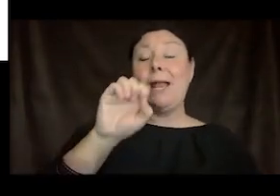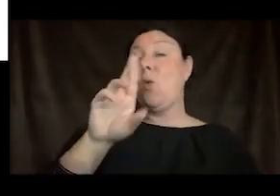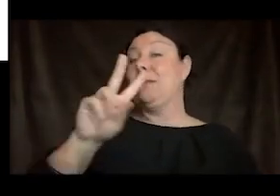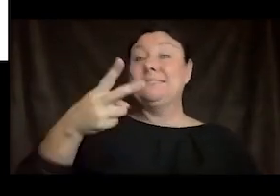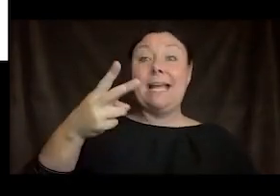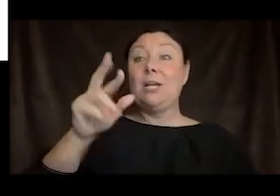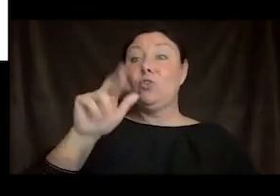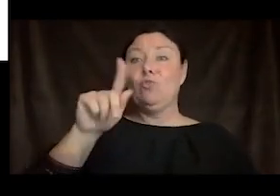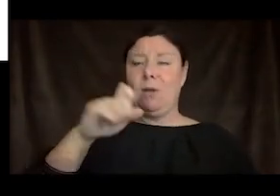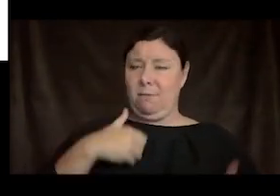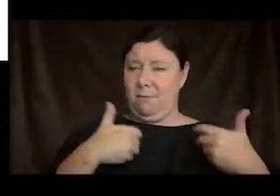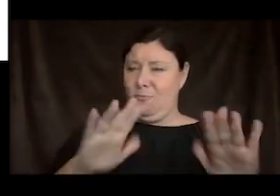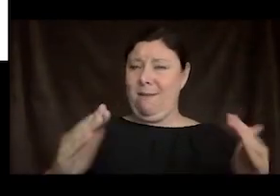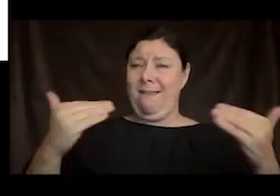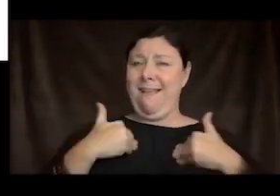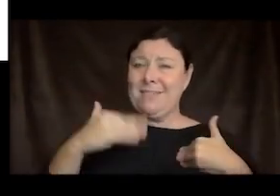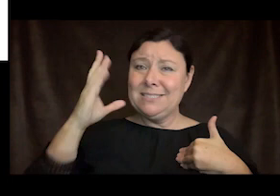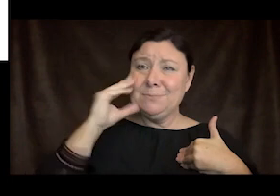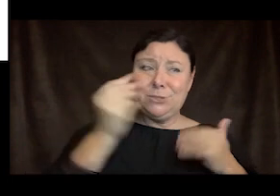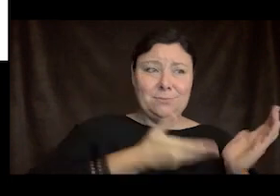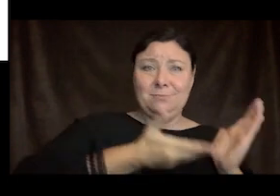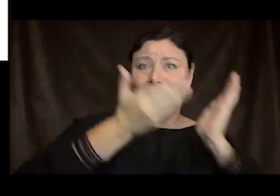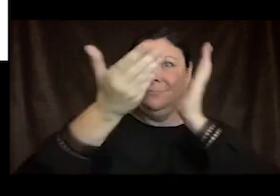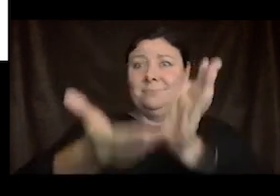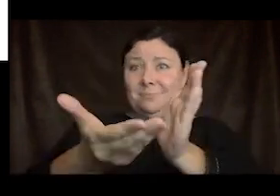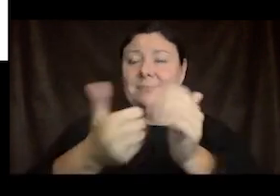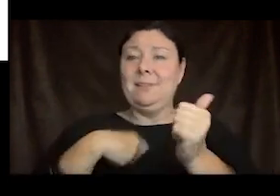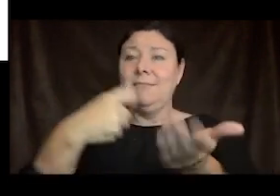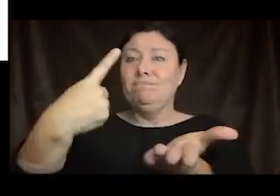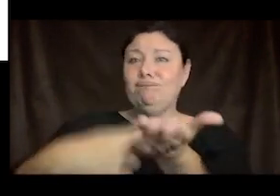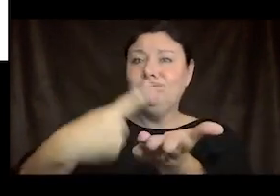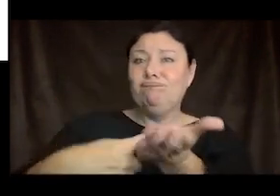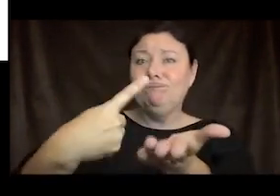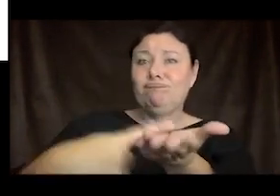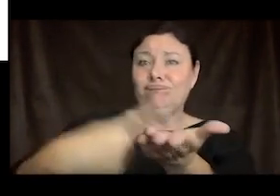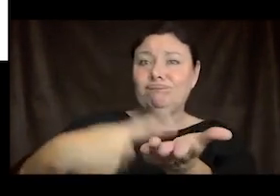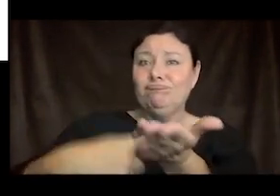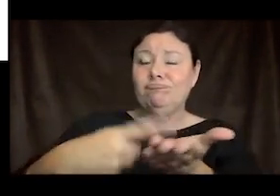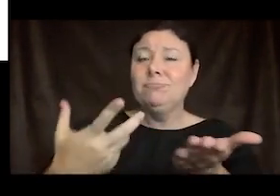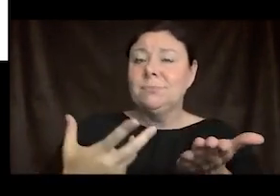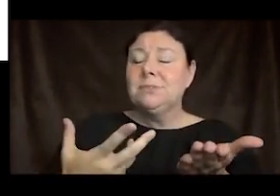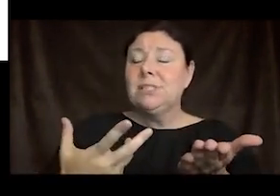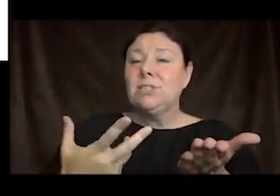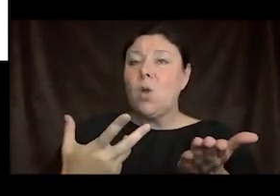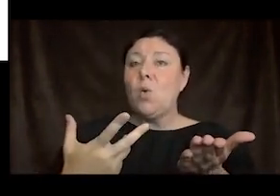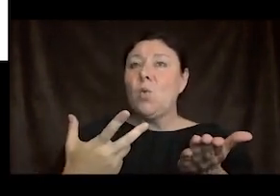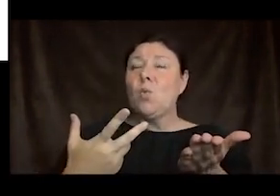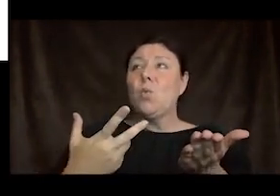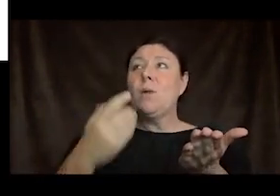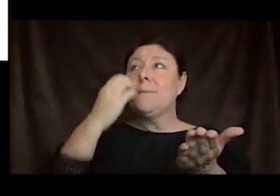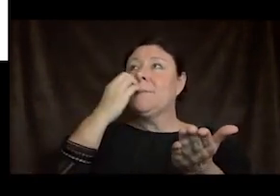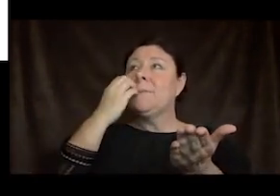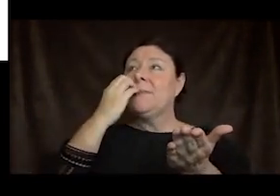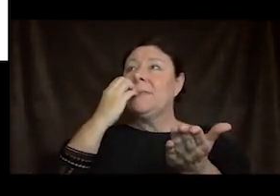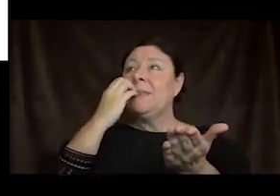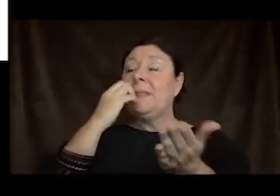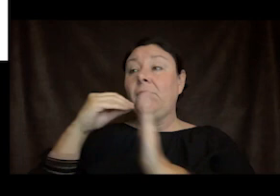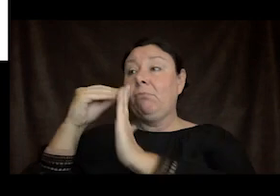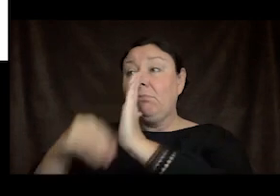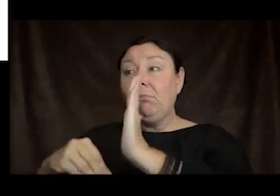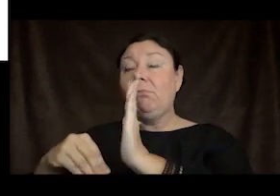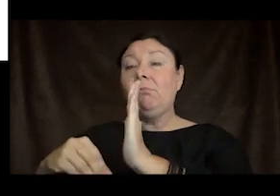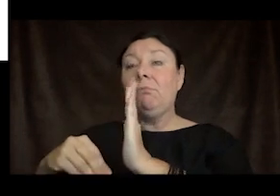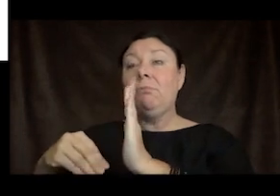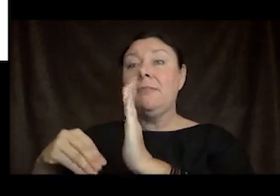I have a lot that I can bring to the table so that we can begin the discussion. And I think the lessons themselves